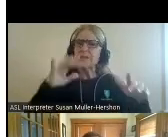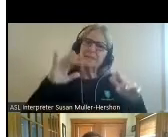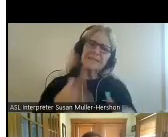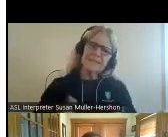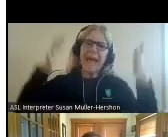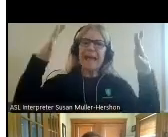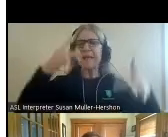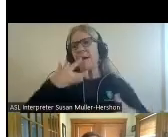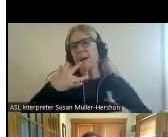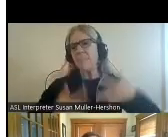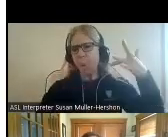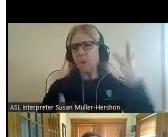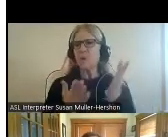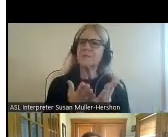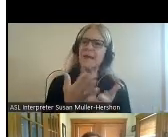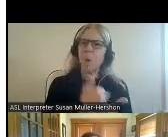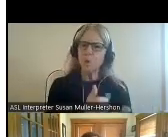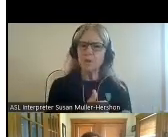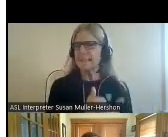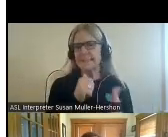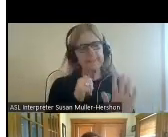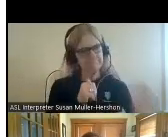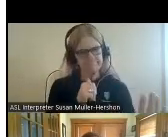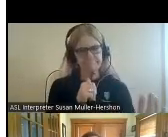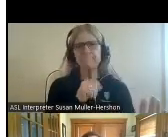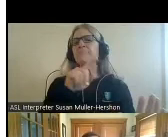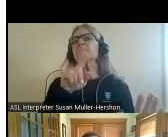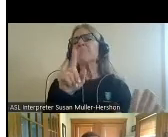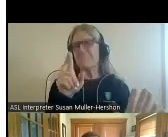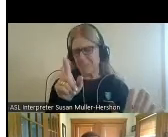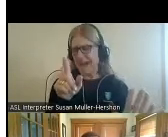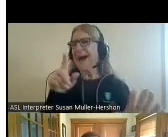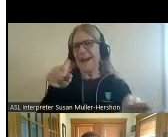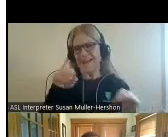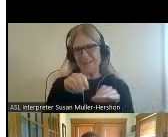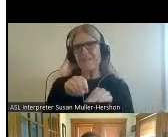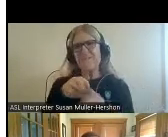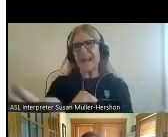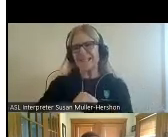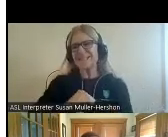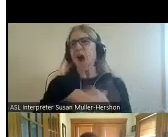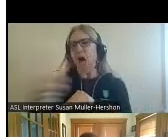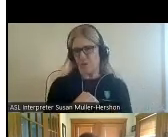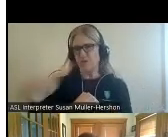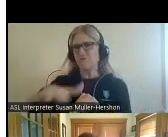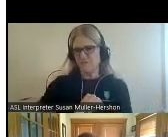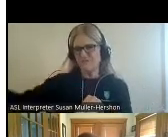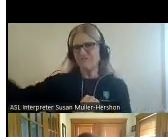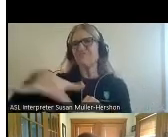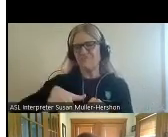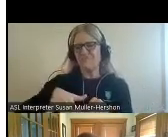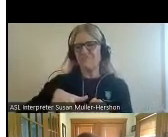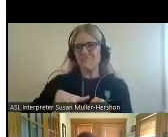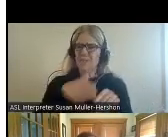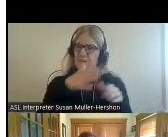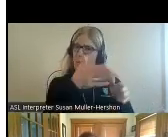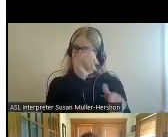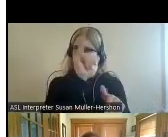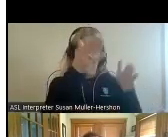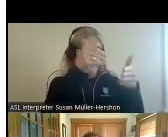disorder or psychosis, but also has ripple effects beyond that person. So even within the individual, we know